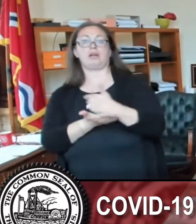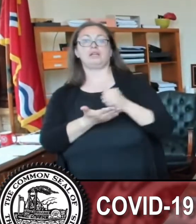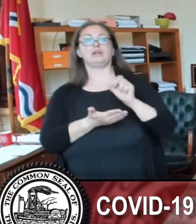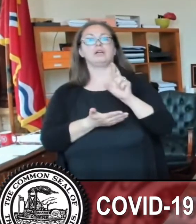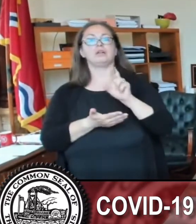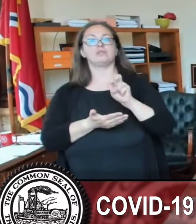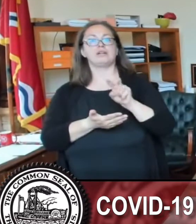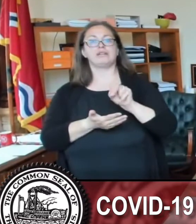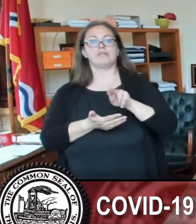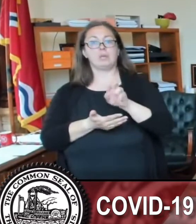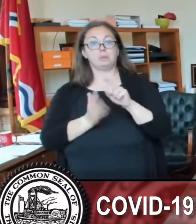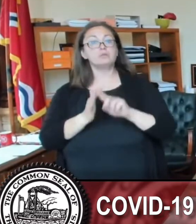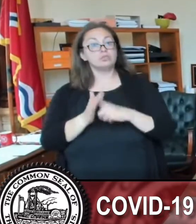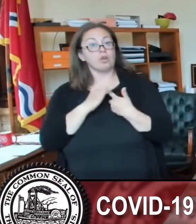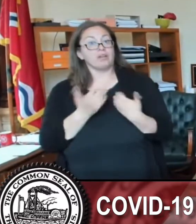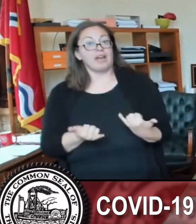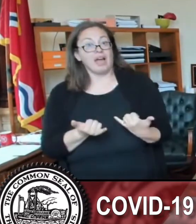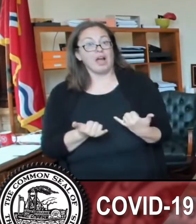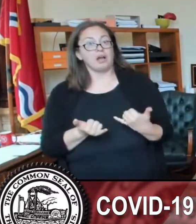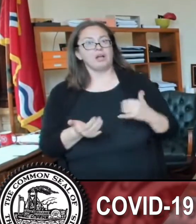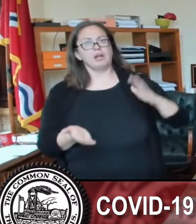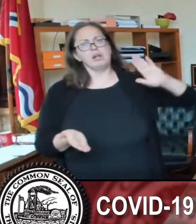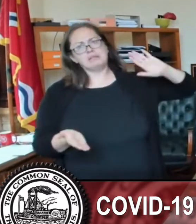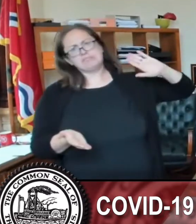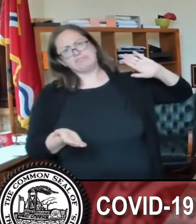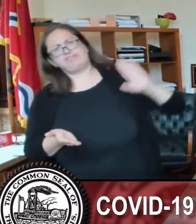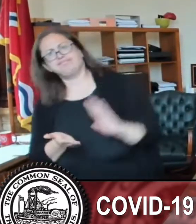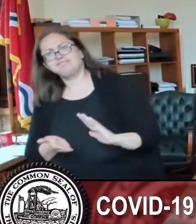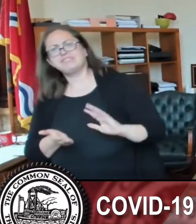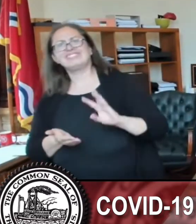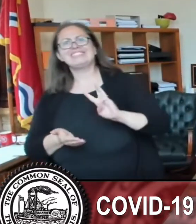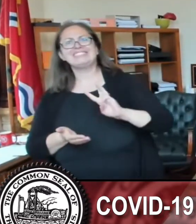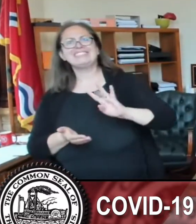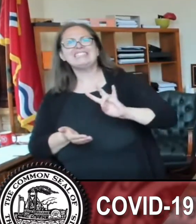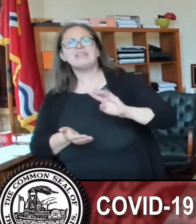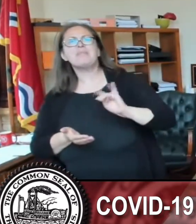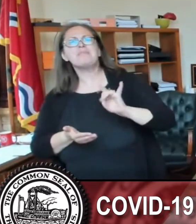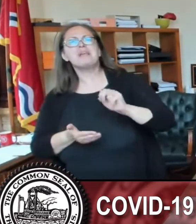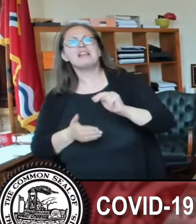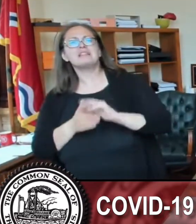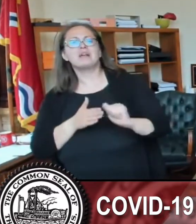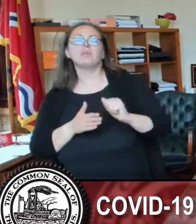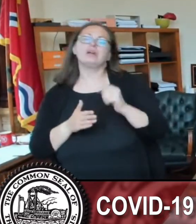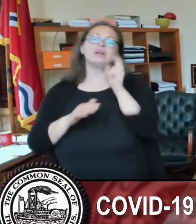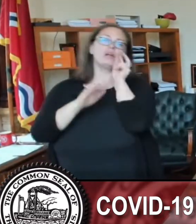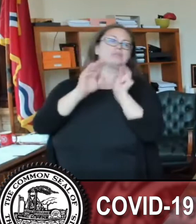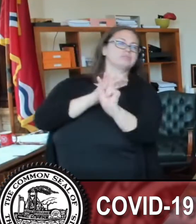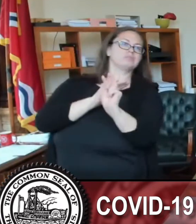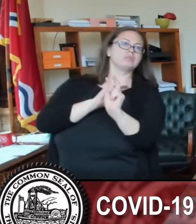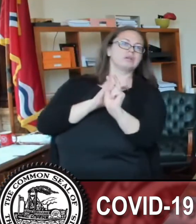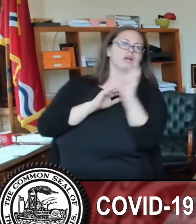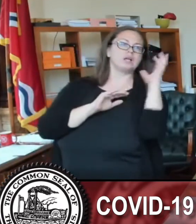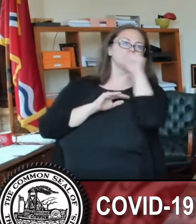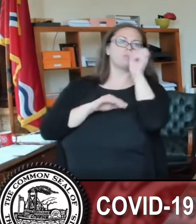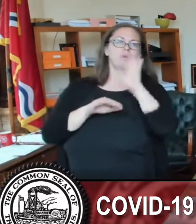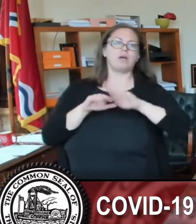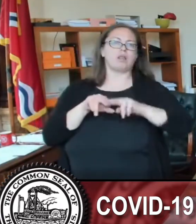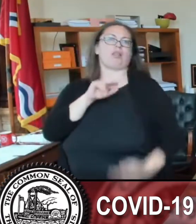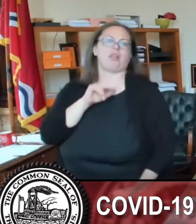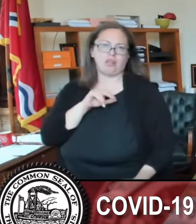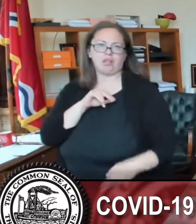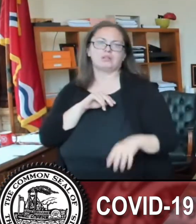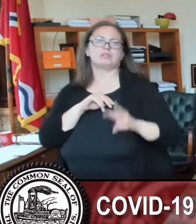right now, today, are down by $67 million. Projected to be down, I should say, by $67